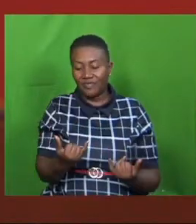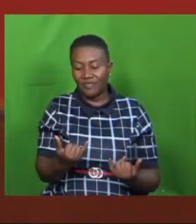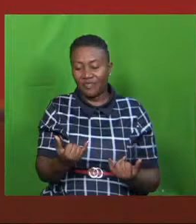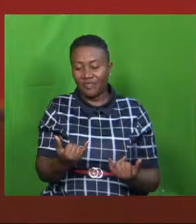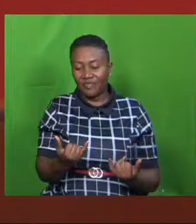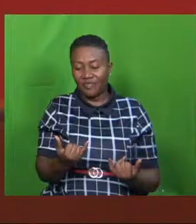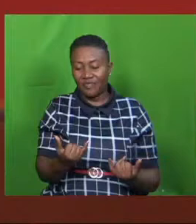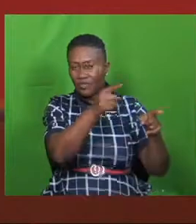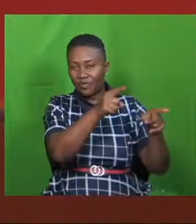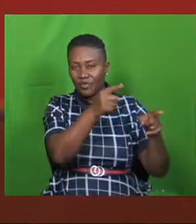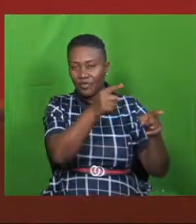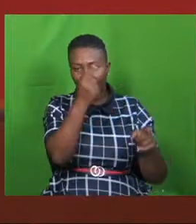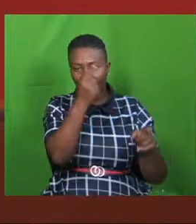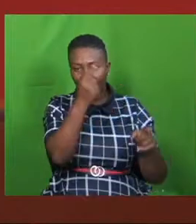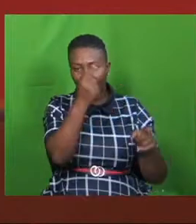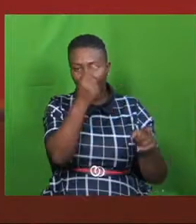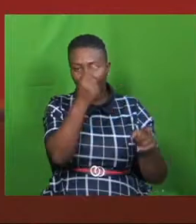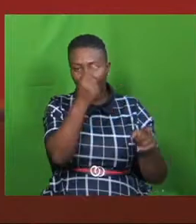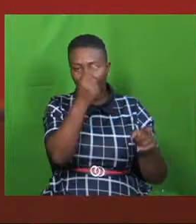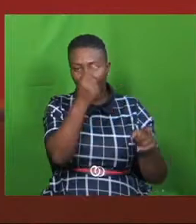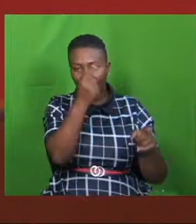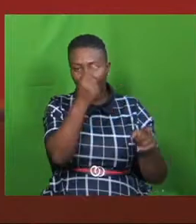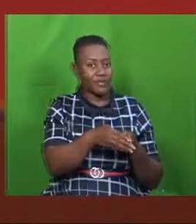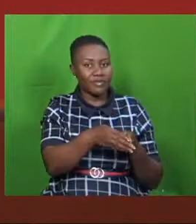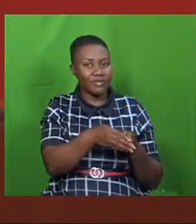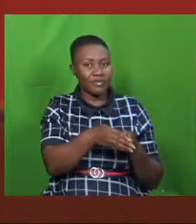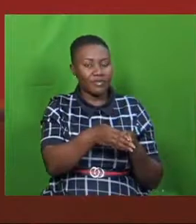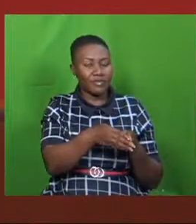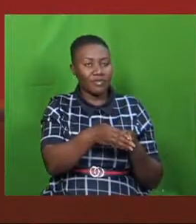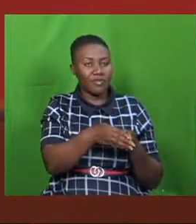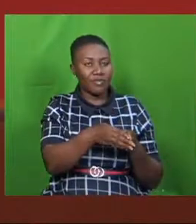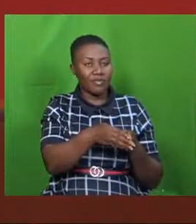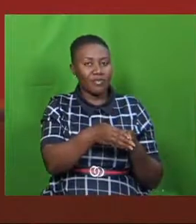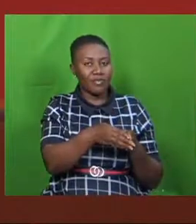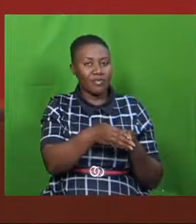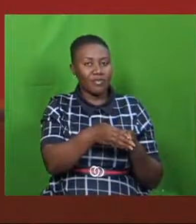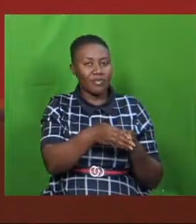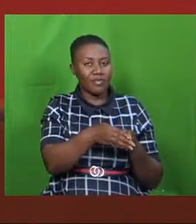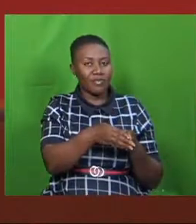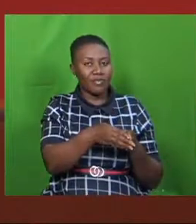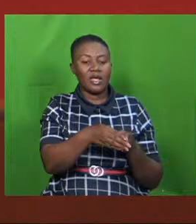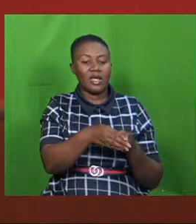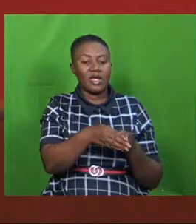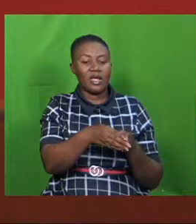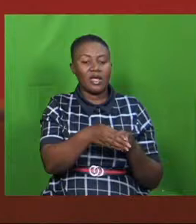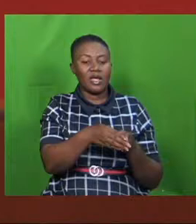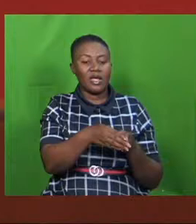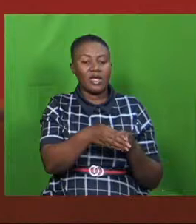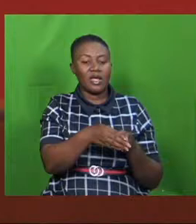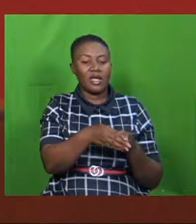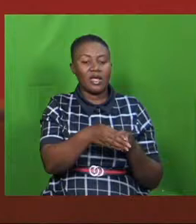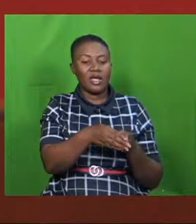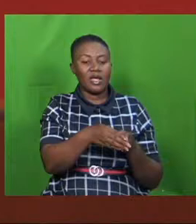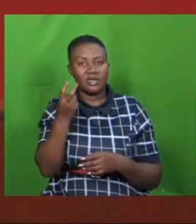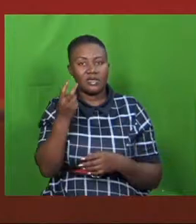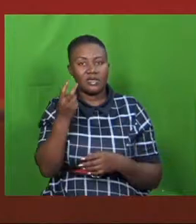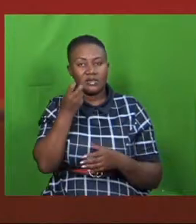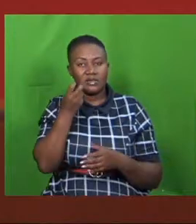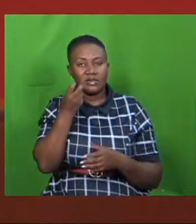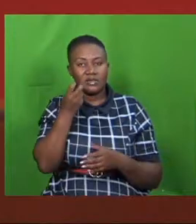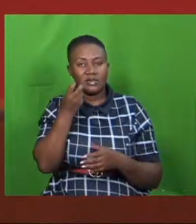a committee meeting to consider some of the referrals. And the second, I think, is out of